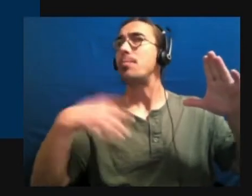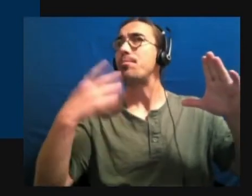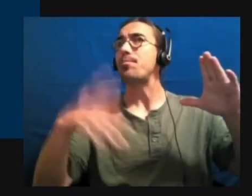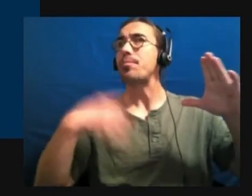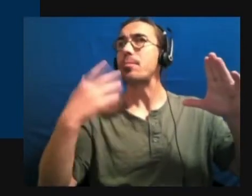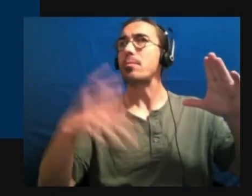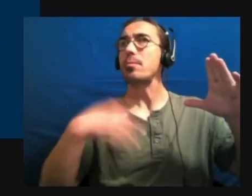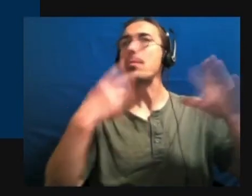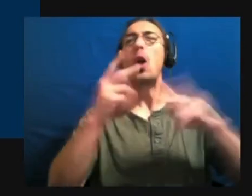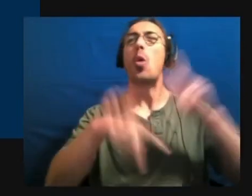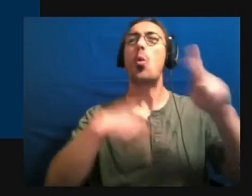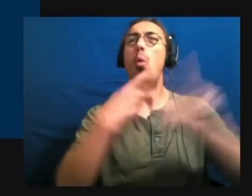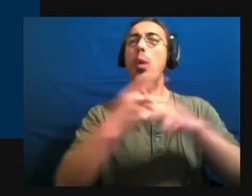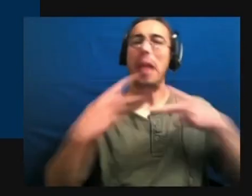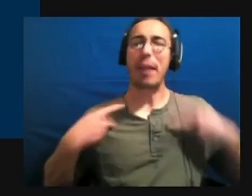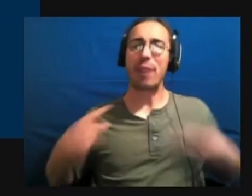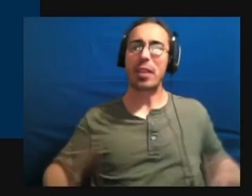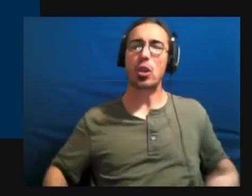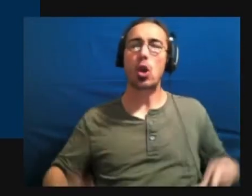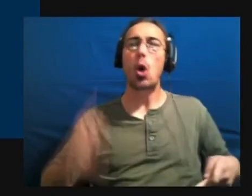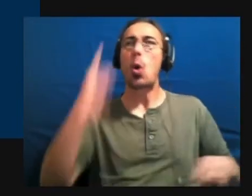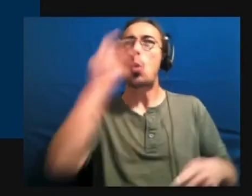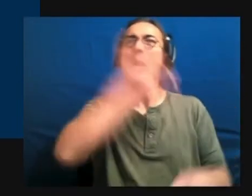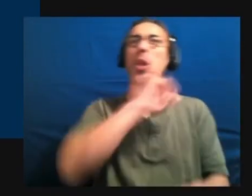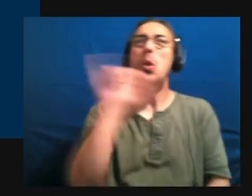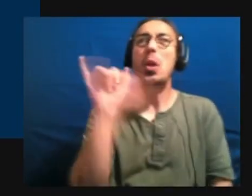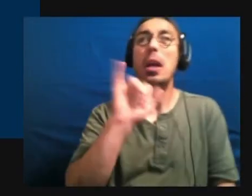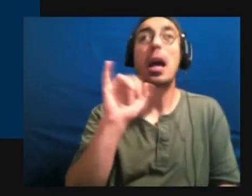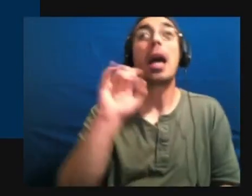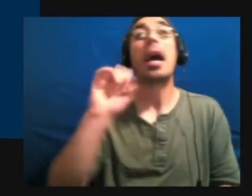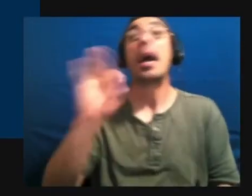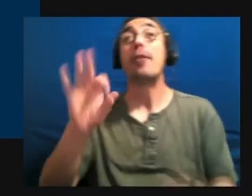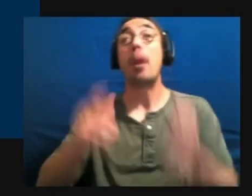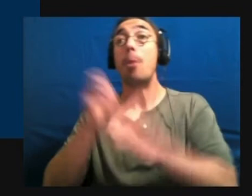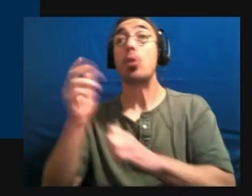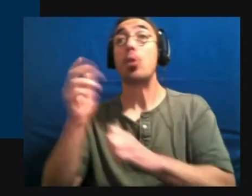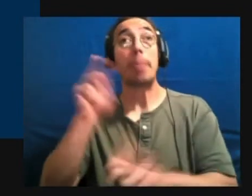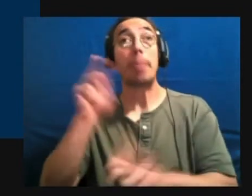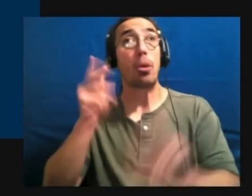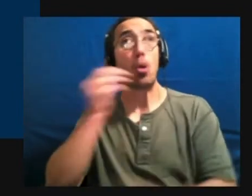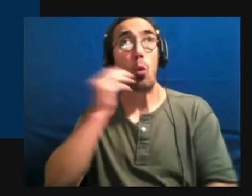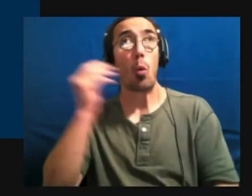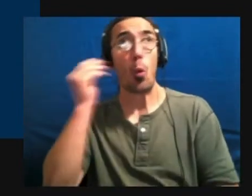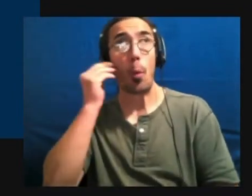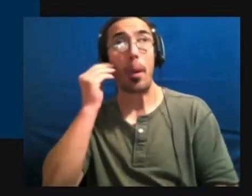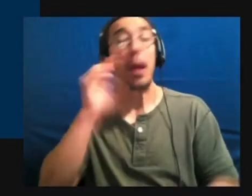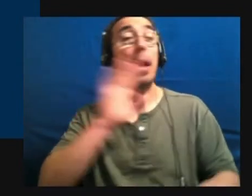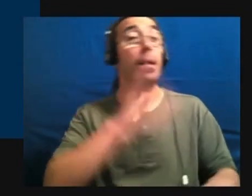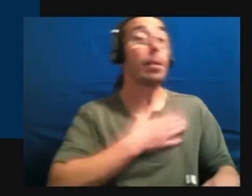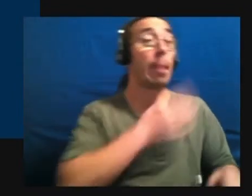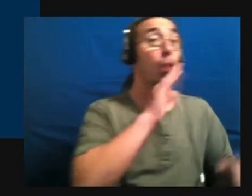physical space would that be if most people are at home. And this is her.